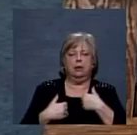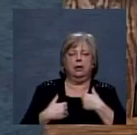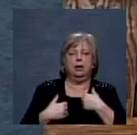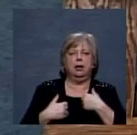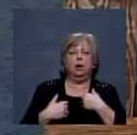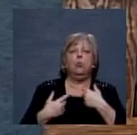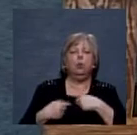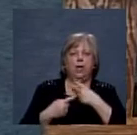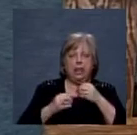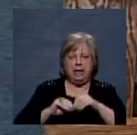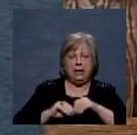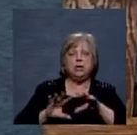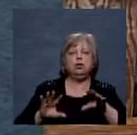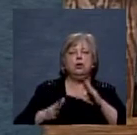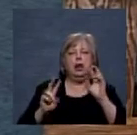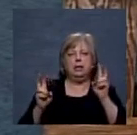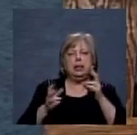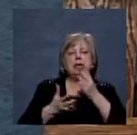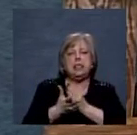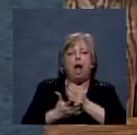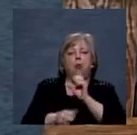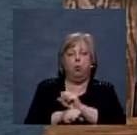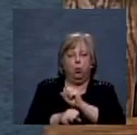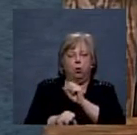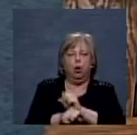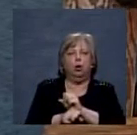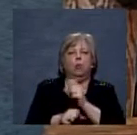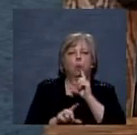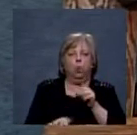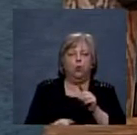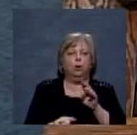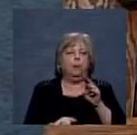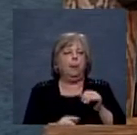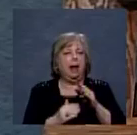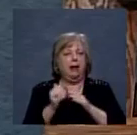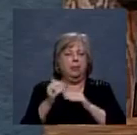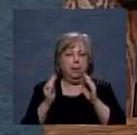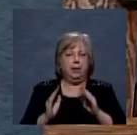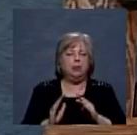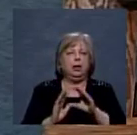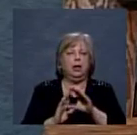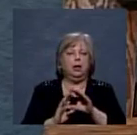issued on the property by the building codes on